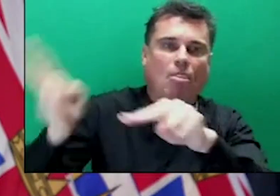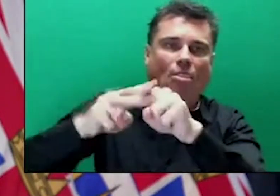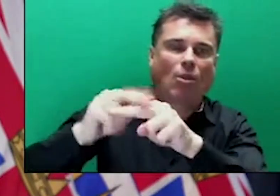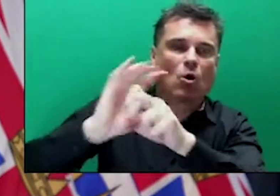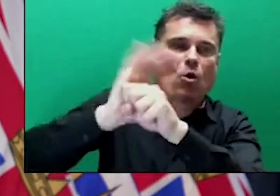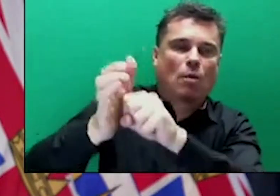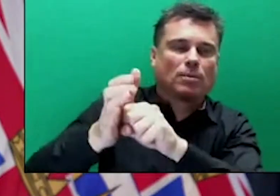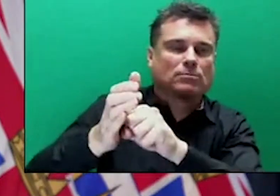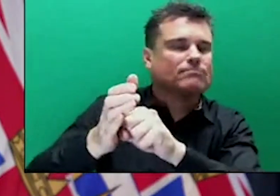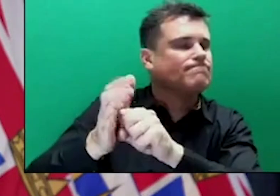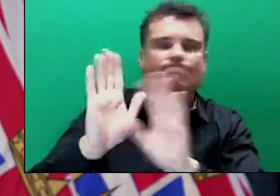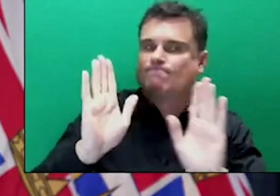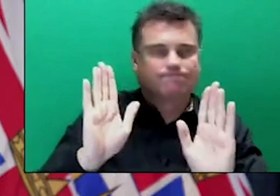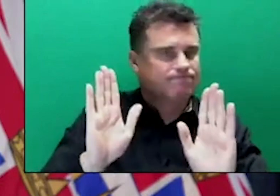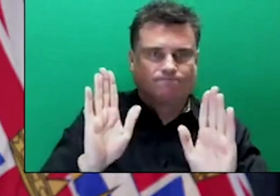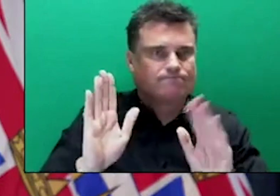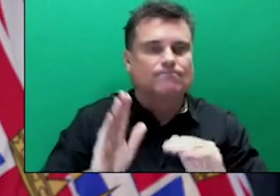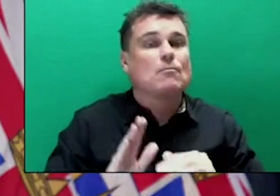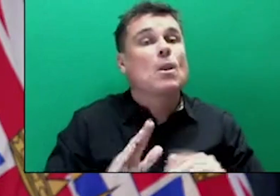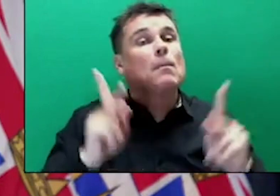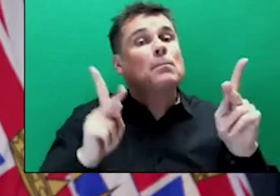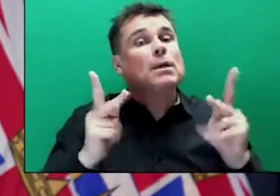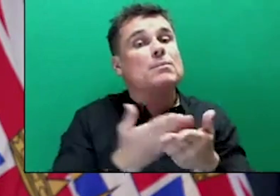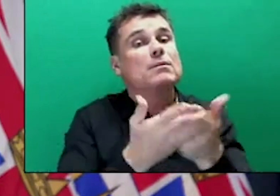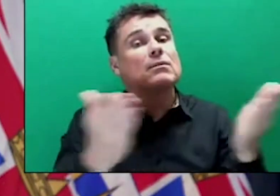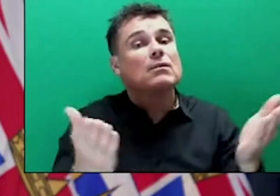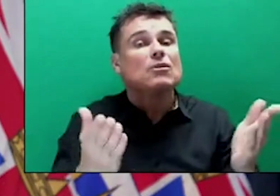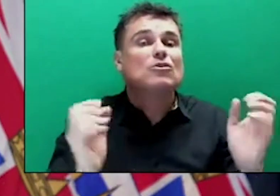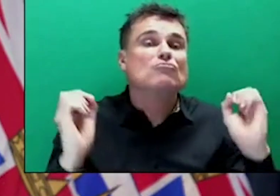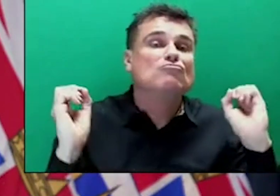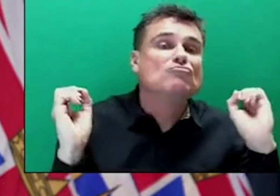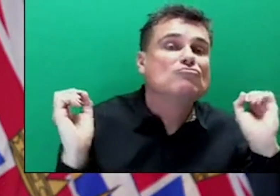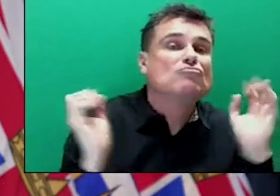there's small numbers of people, and yes, it does